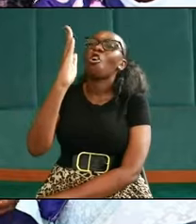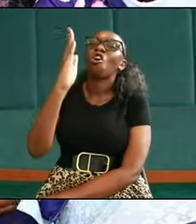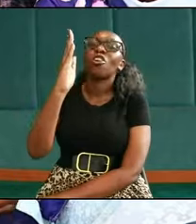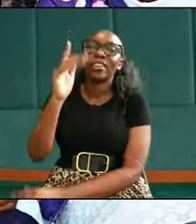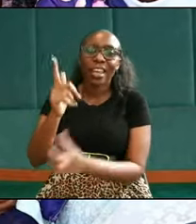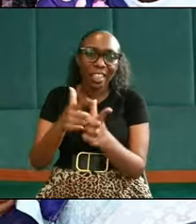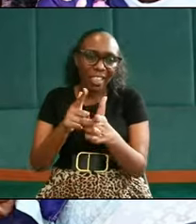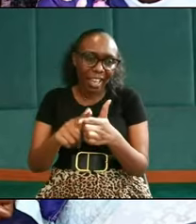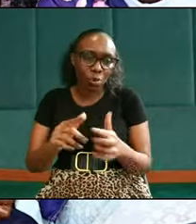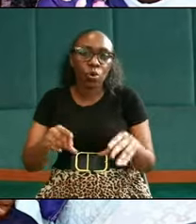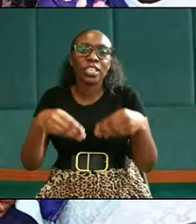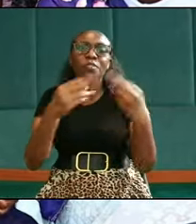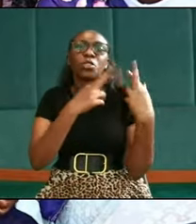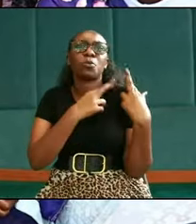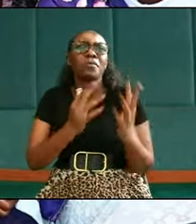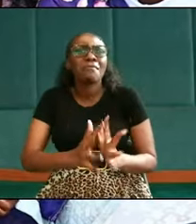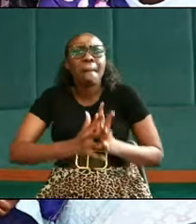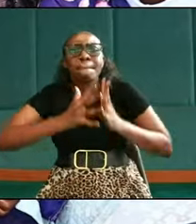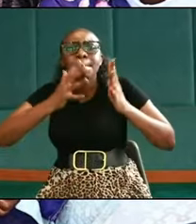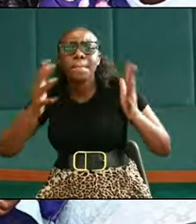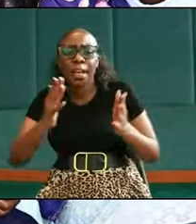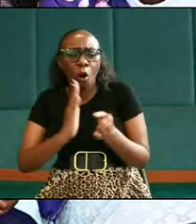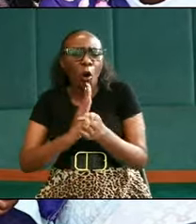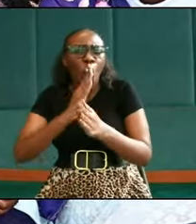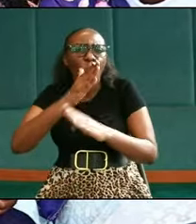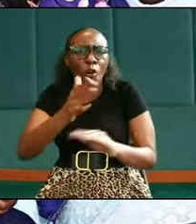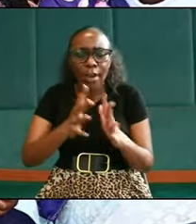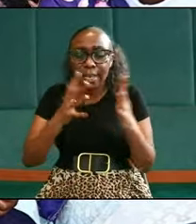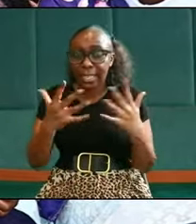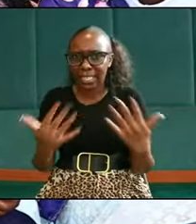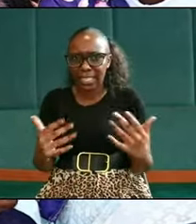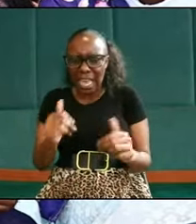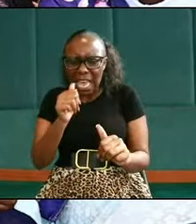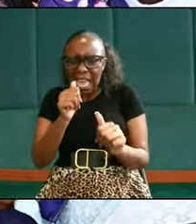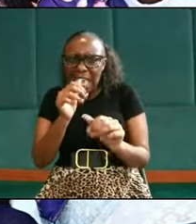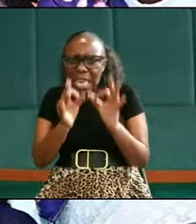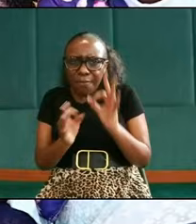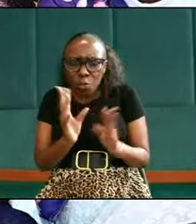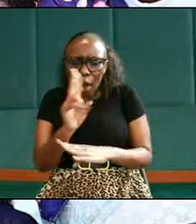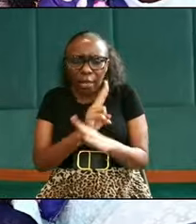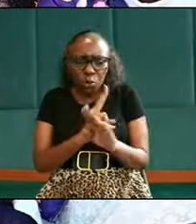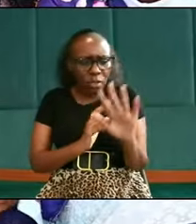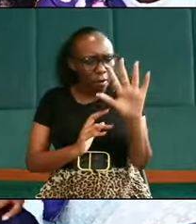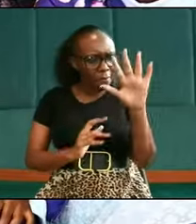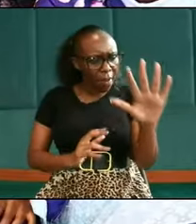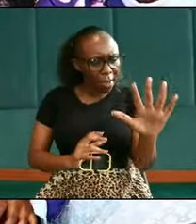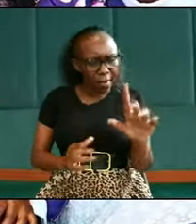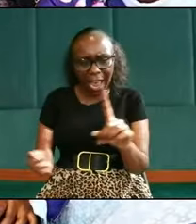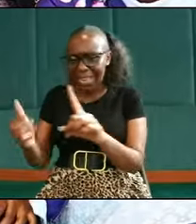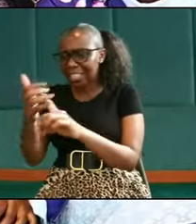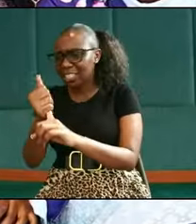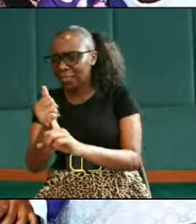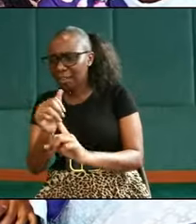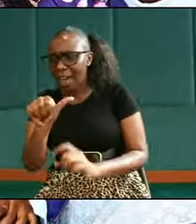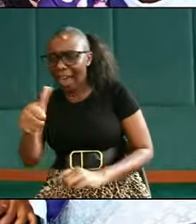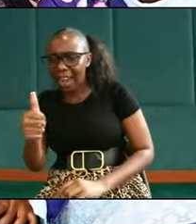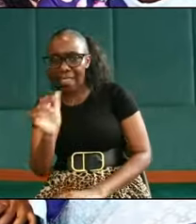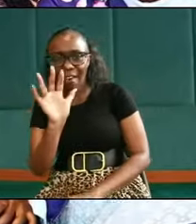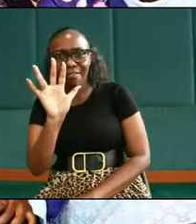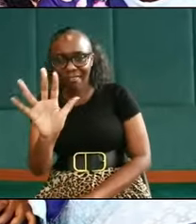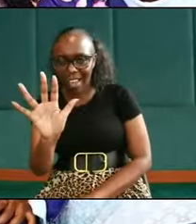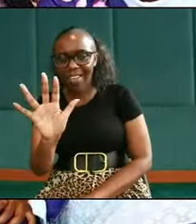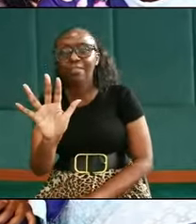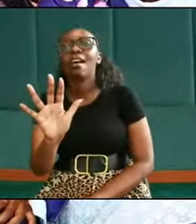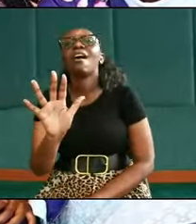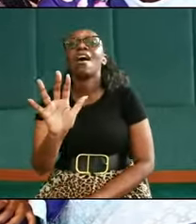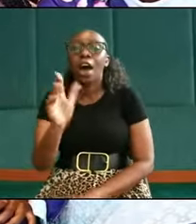over great things. If you can use 5 to get 5, then God is telling us that he